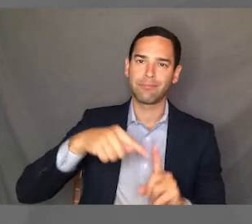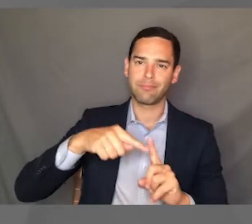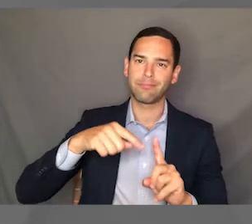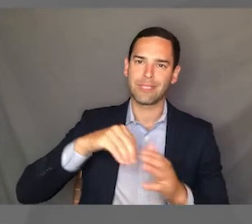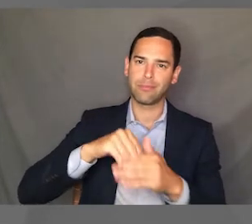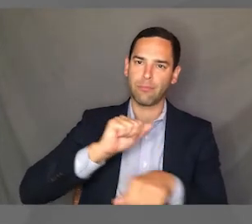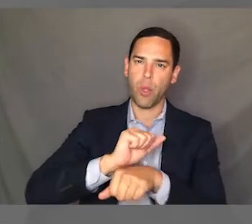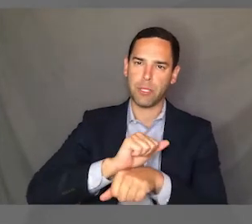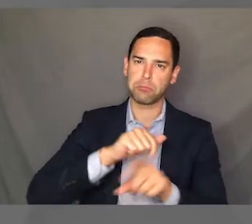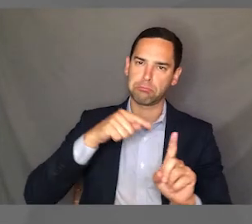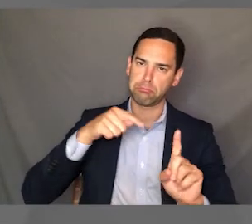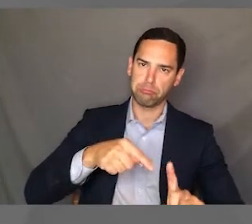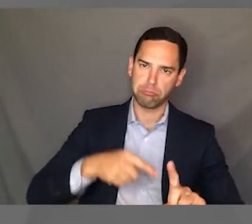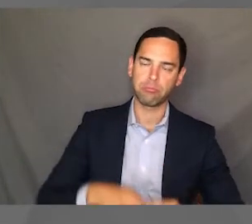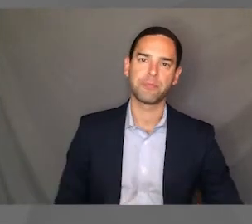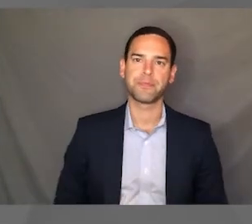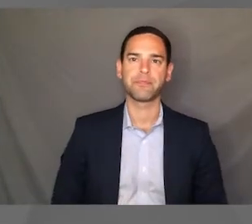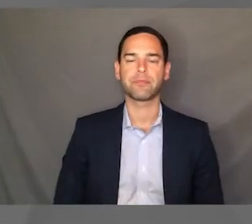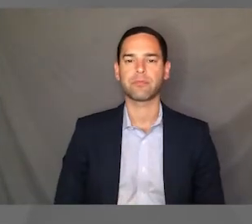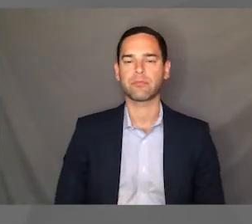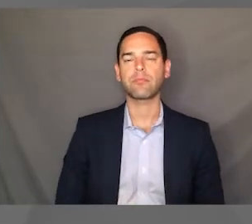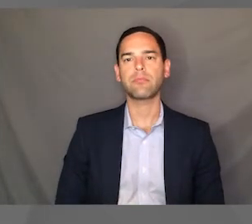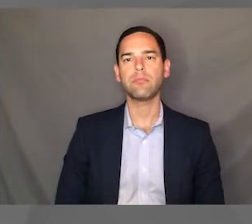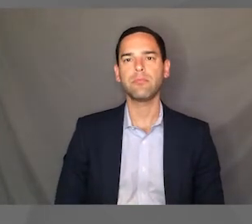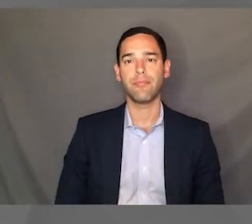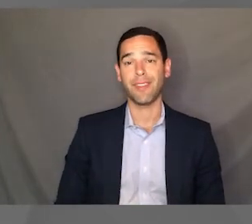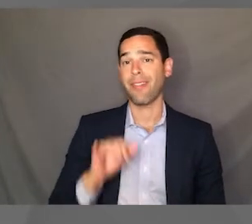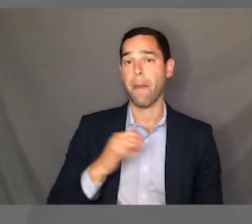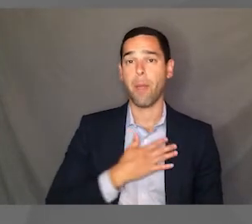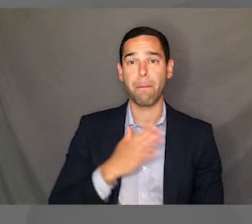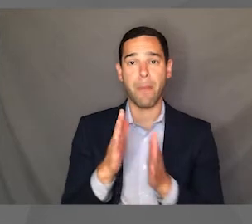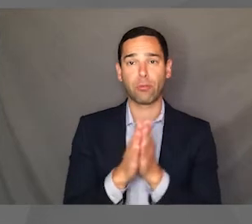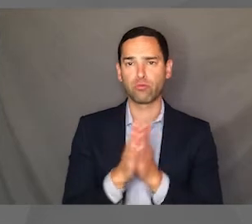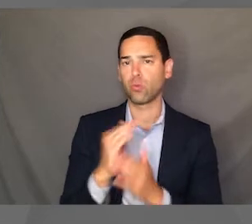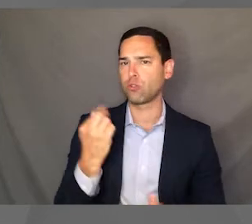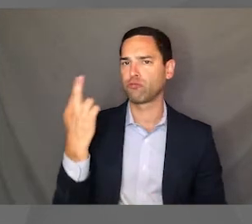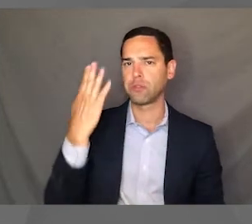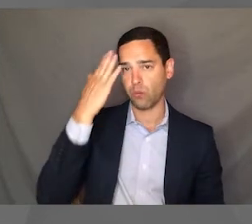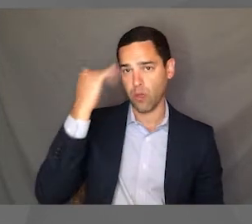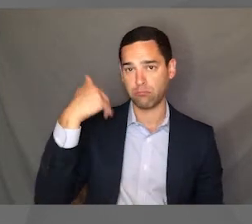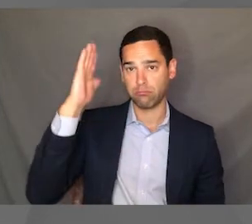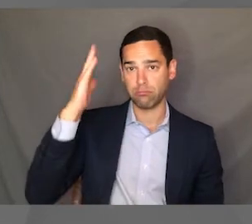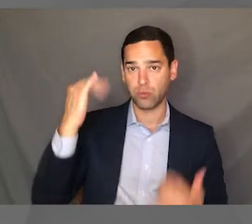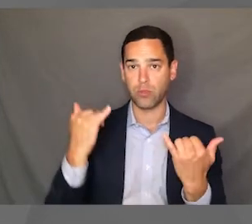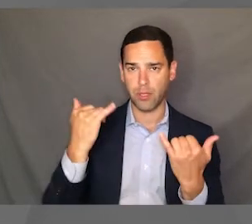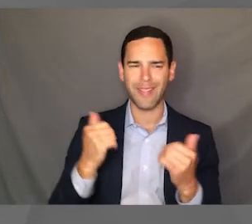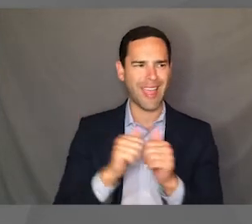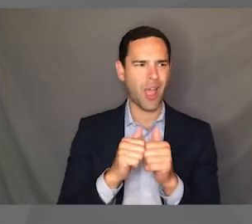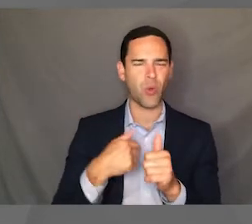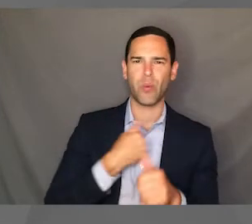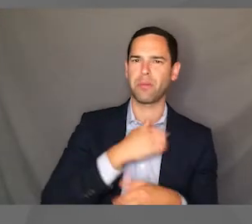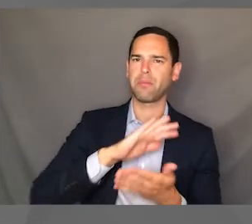of employment. And that's really what I'm passionate about. And that's one of the reasons I'm speaking to you today is how can we be more